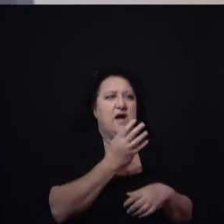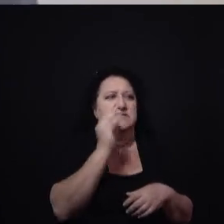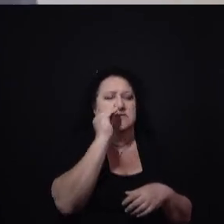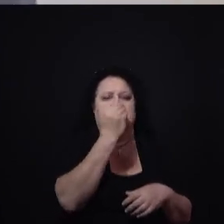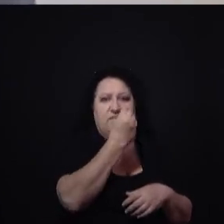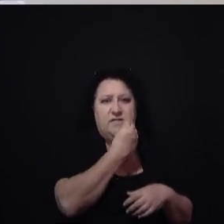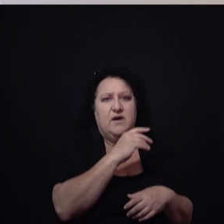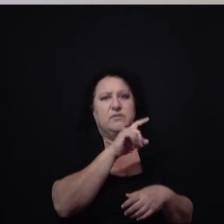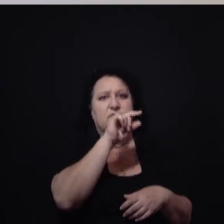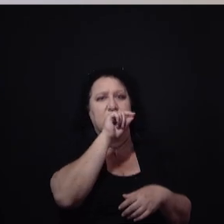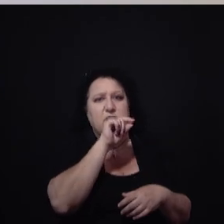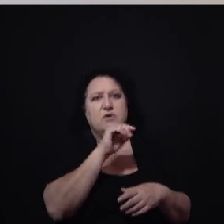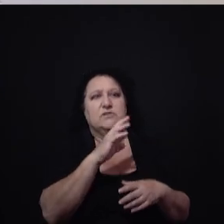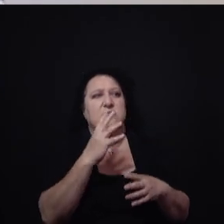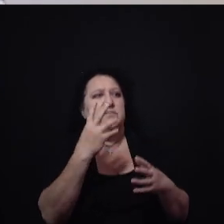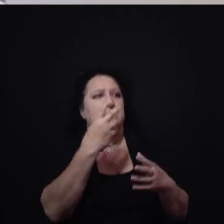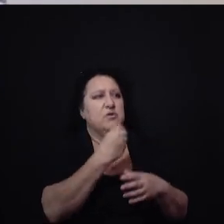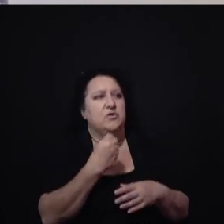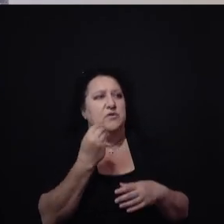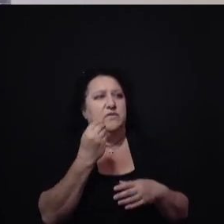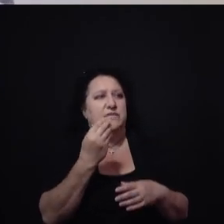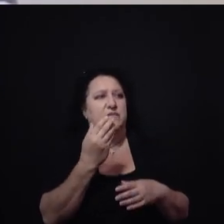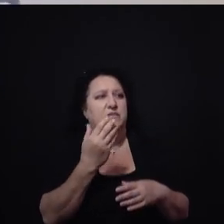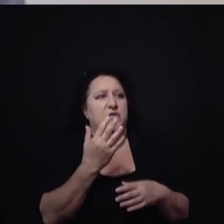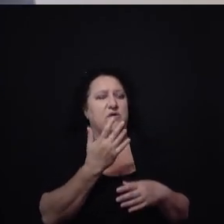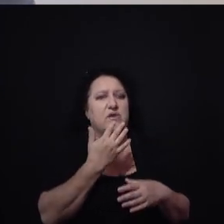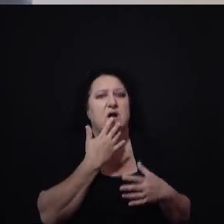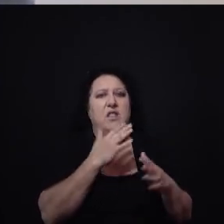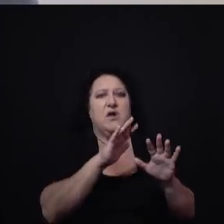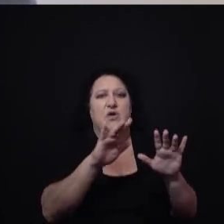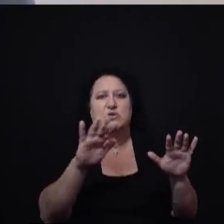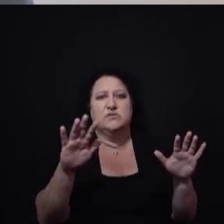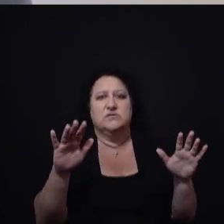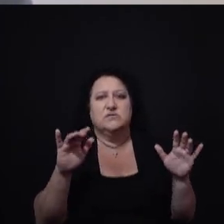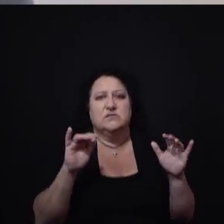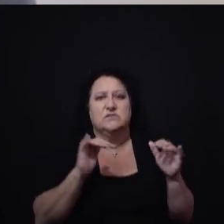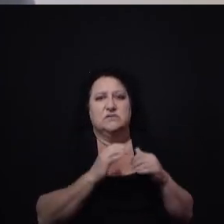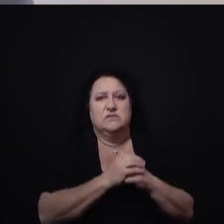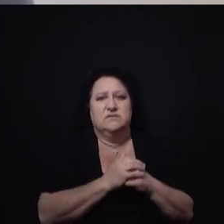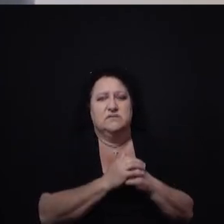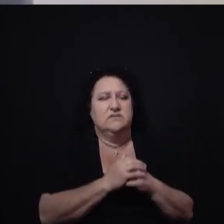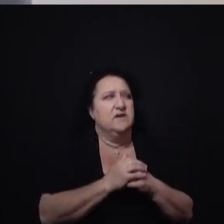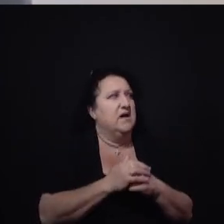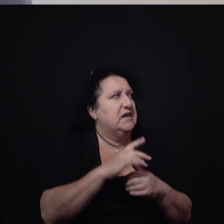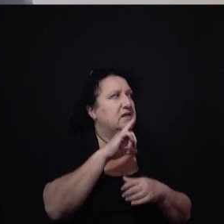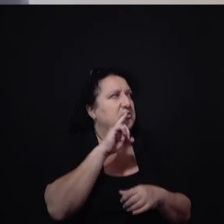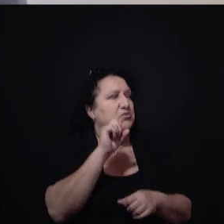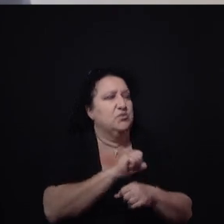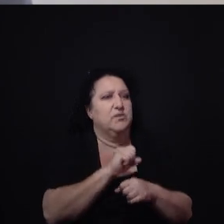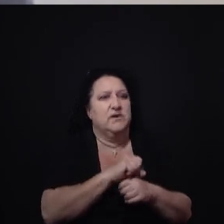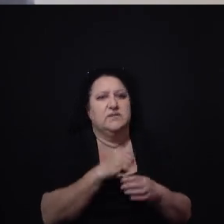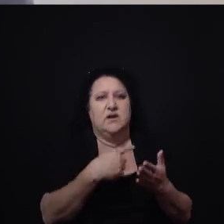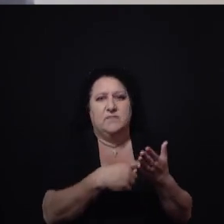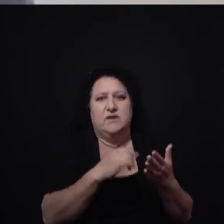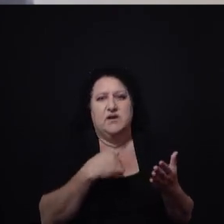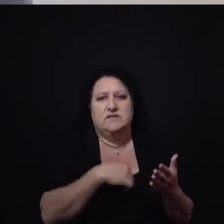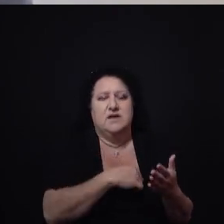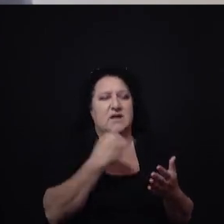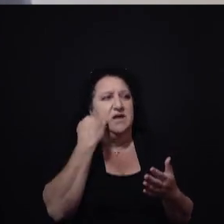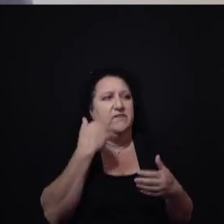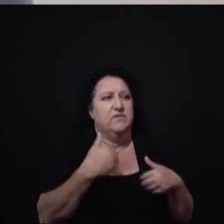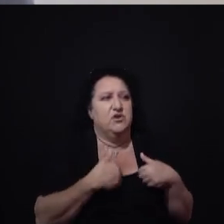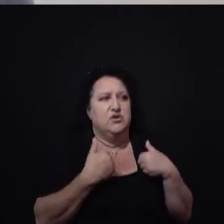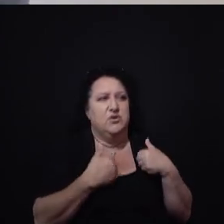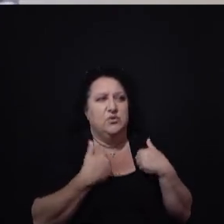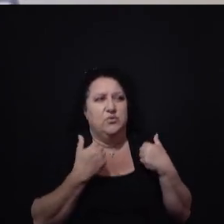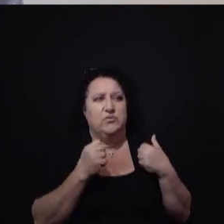colors, and he cares so much about them, then surely he cares about us. And that's the same premise. If a youth comes on campus for the